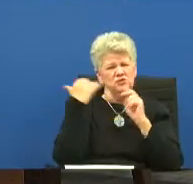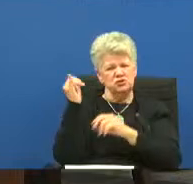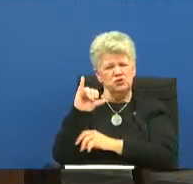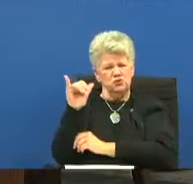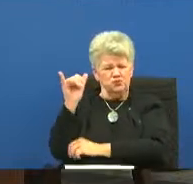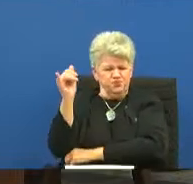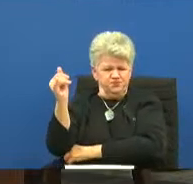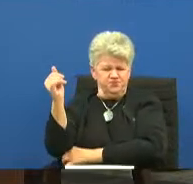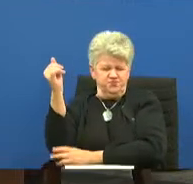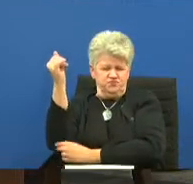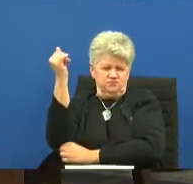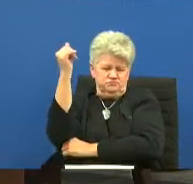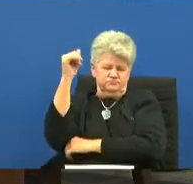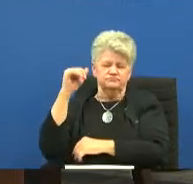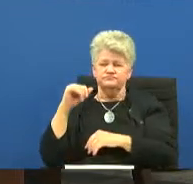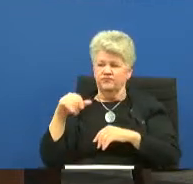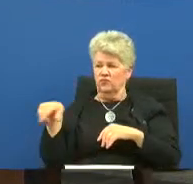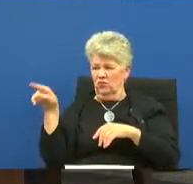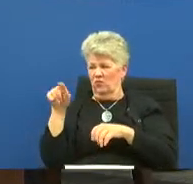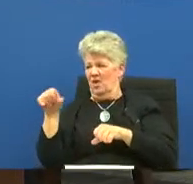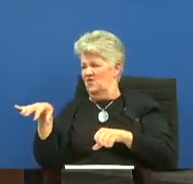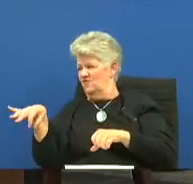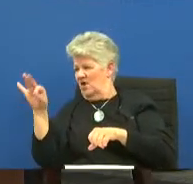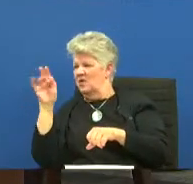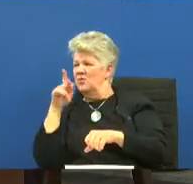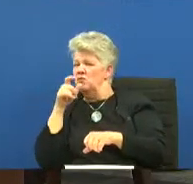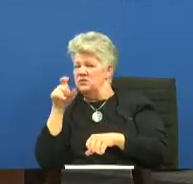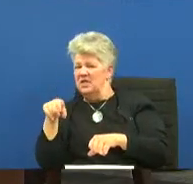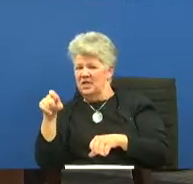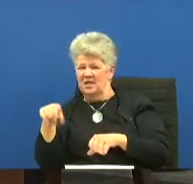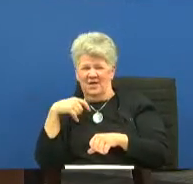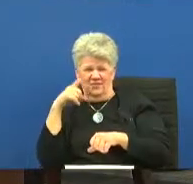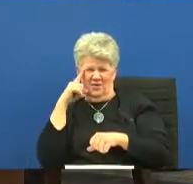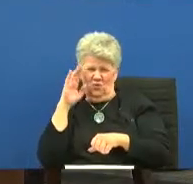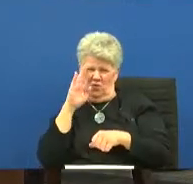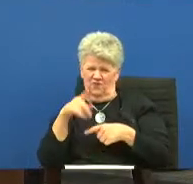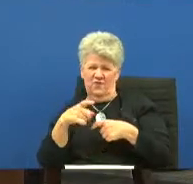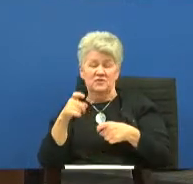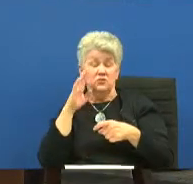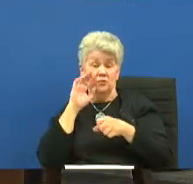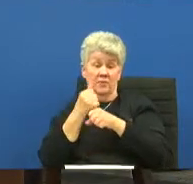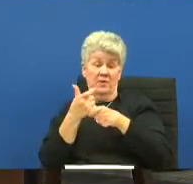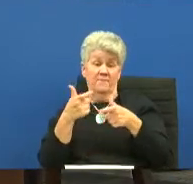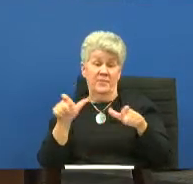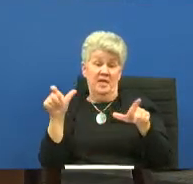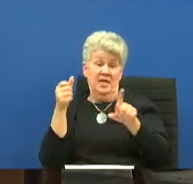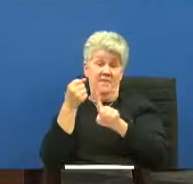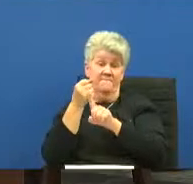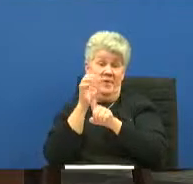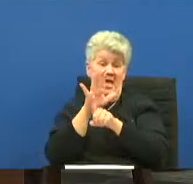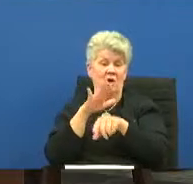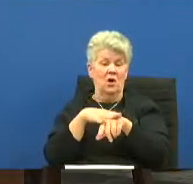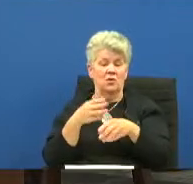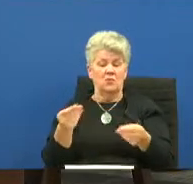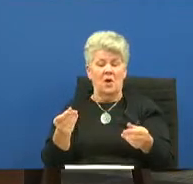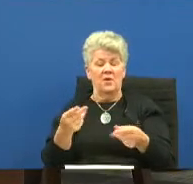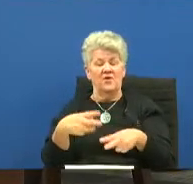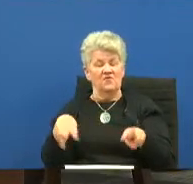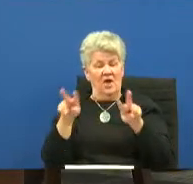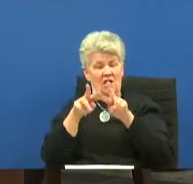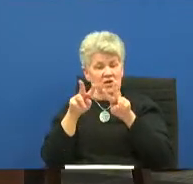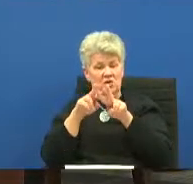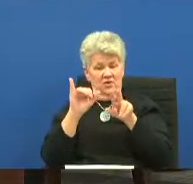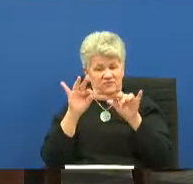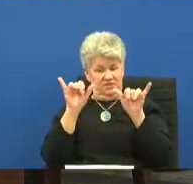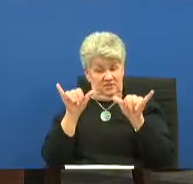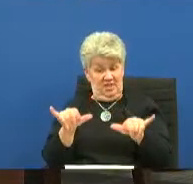don't anticipate that it would take long at all to do that. This is going to make a huge impact on the value of the property as well. If it